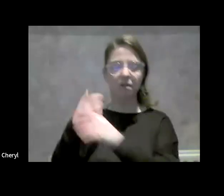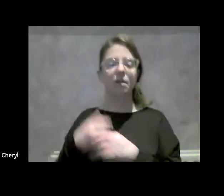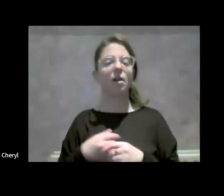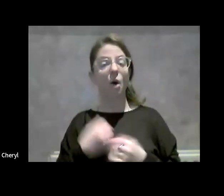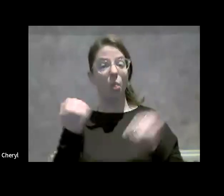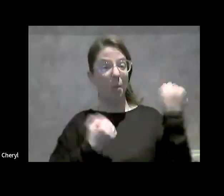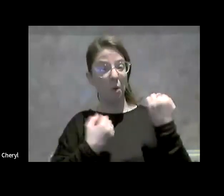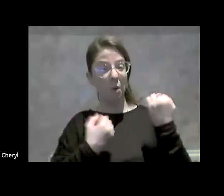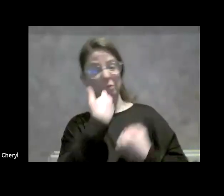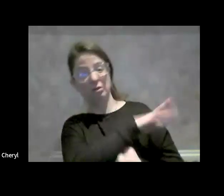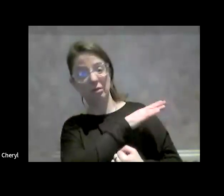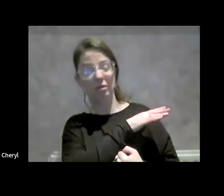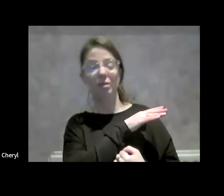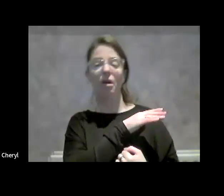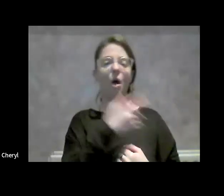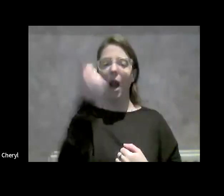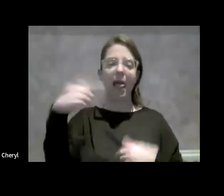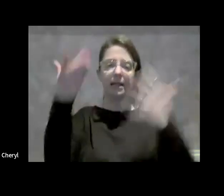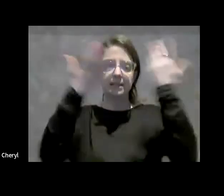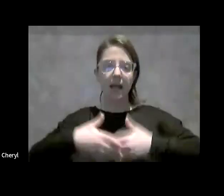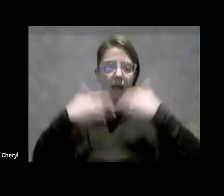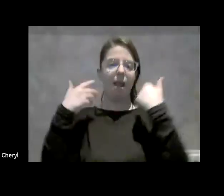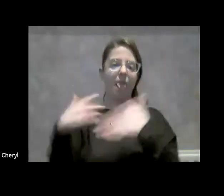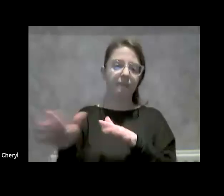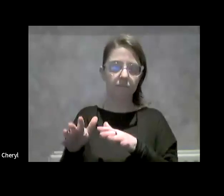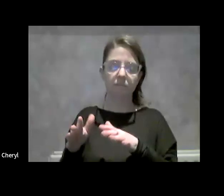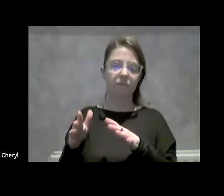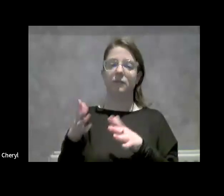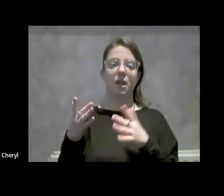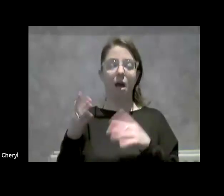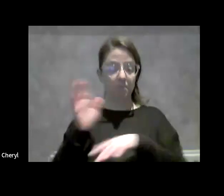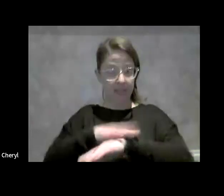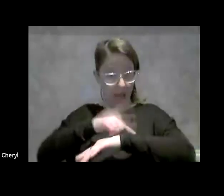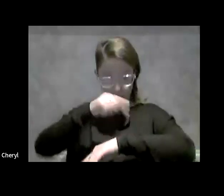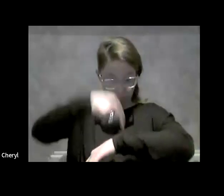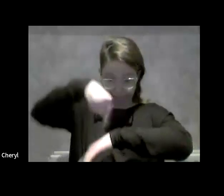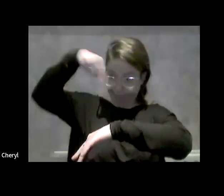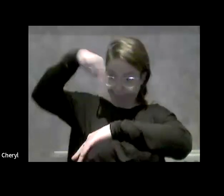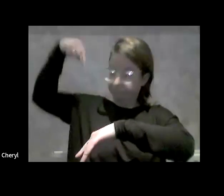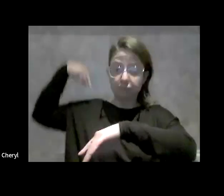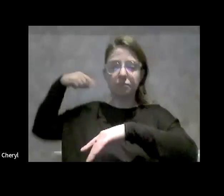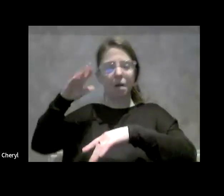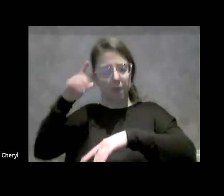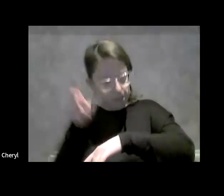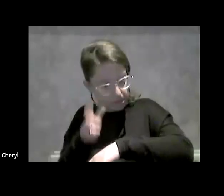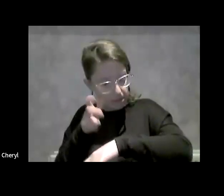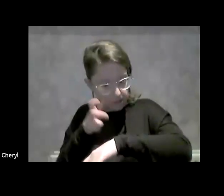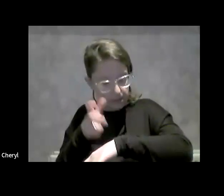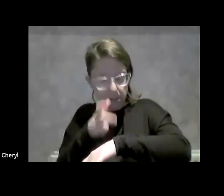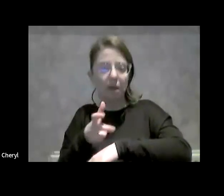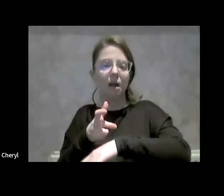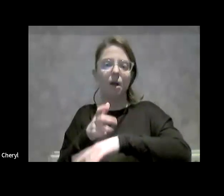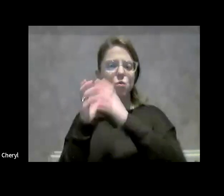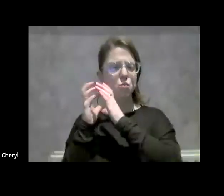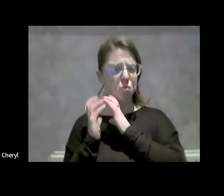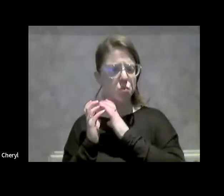86 bus or in the depths of my last night out. I somehow managed to lose time despite having a constant eye on it, its weight